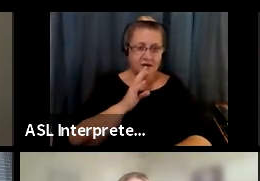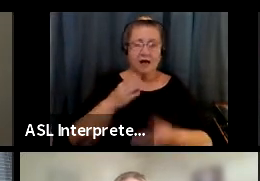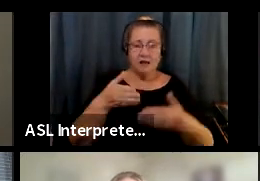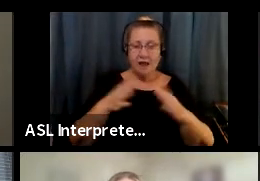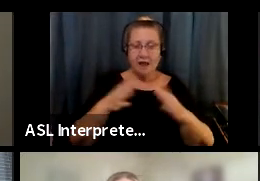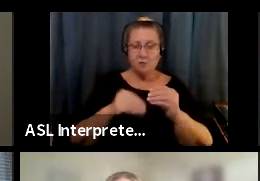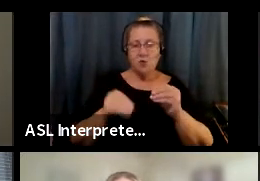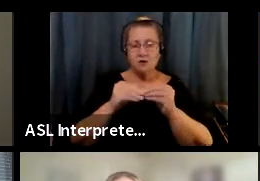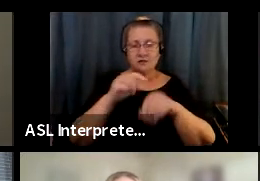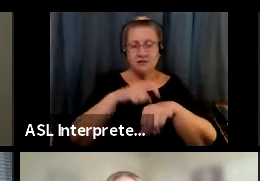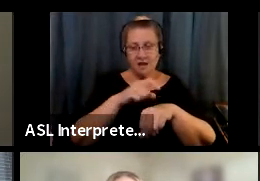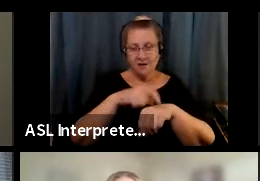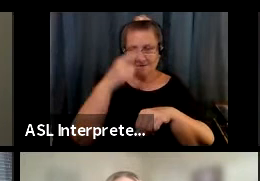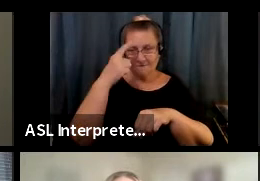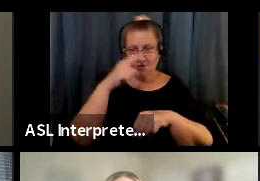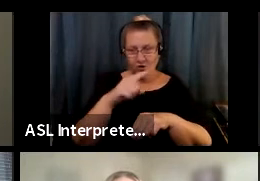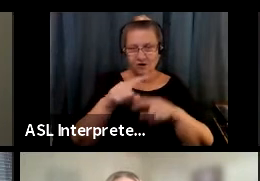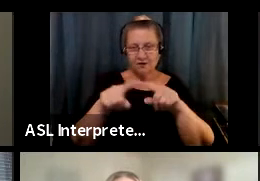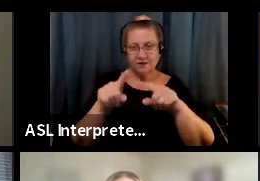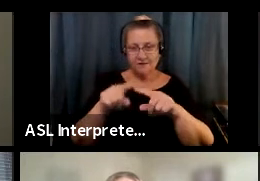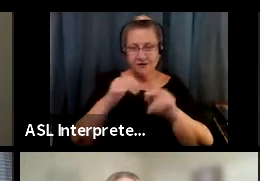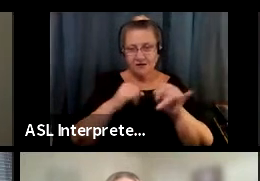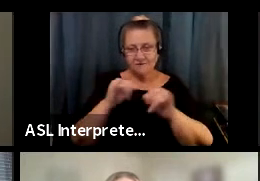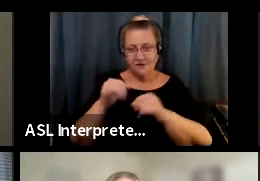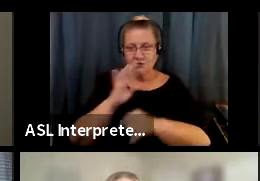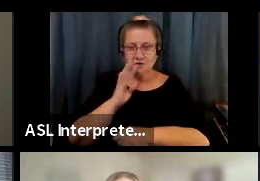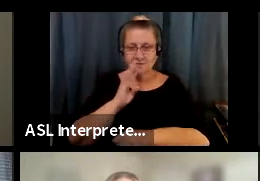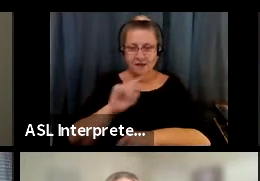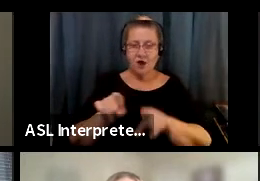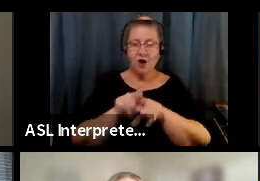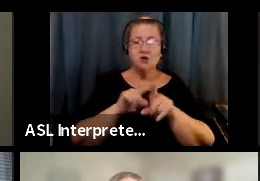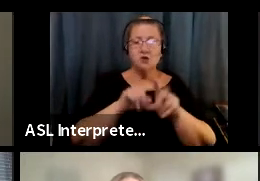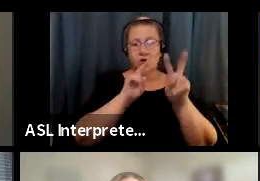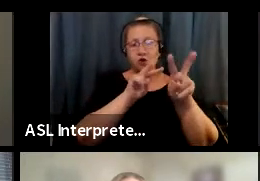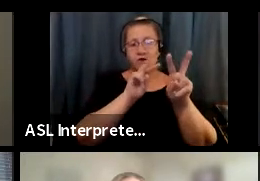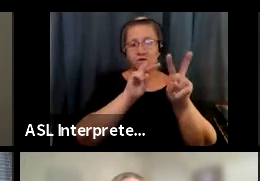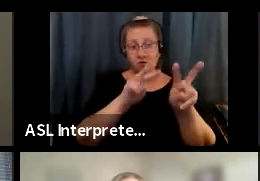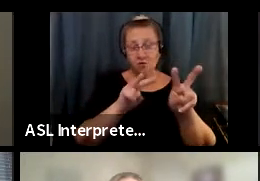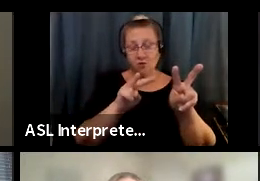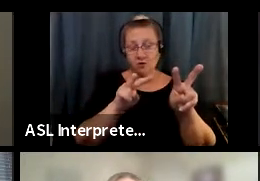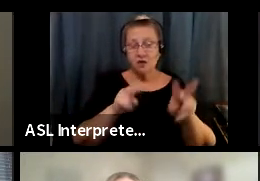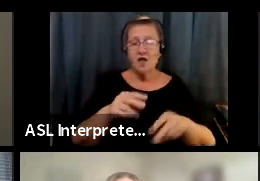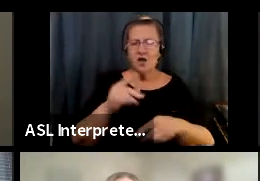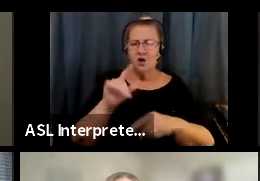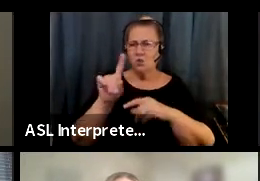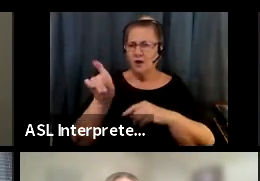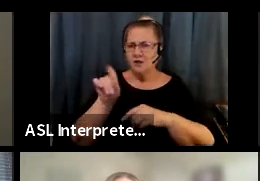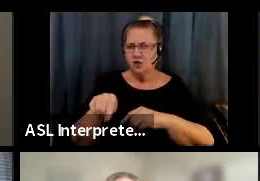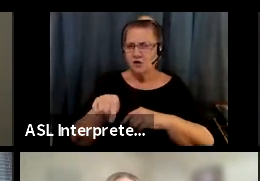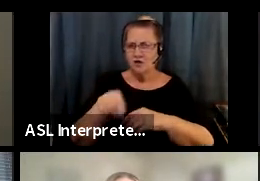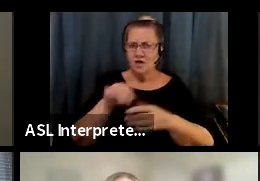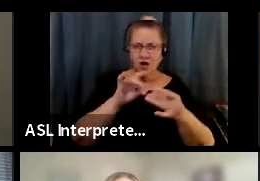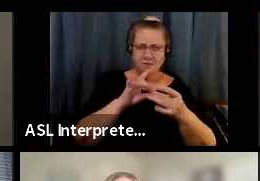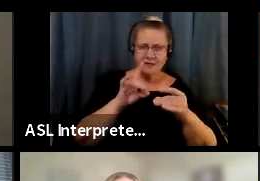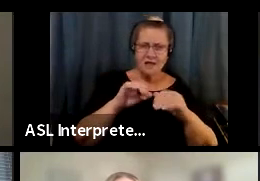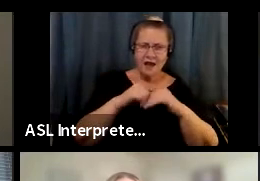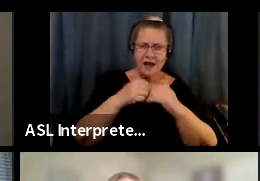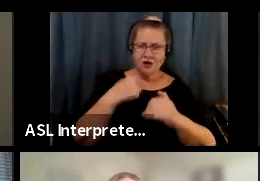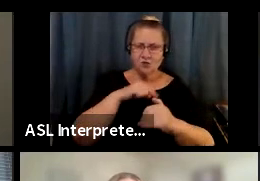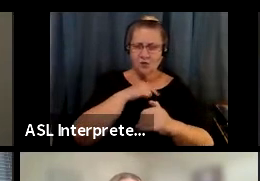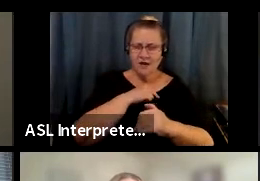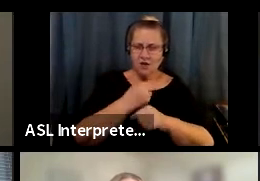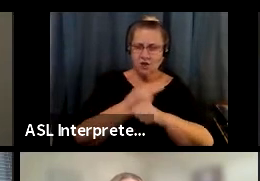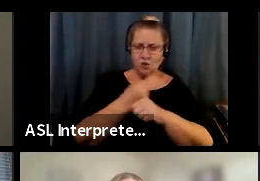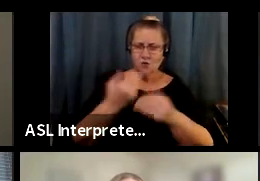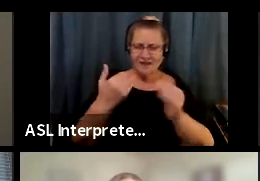time. And then finally, in terms of looking forward, there were questions and comments about how do we take these lessons learned,